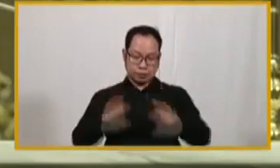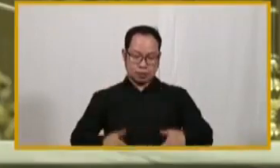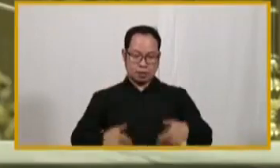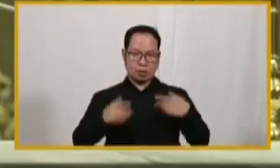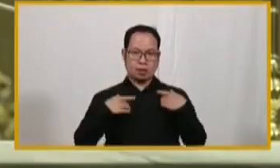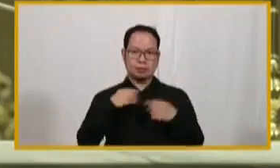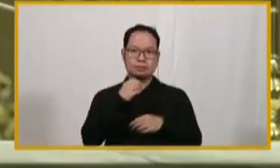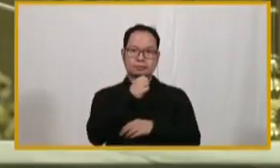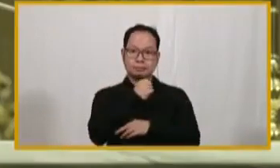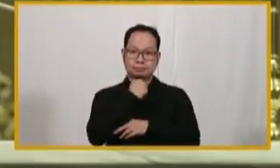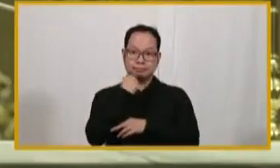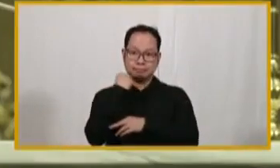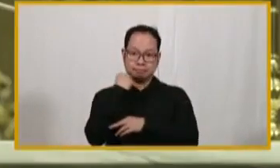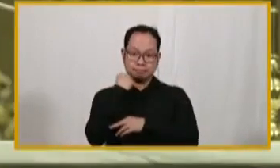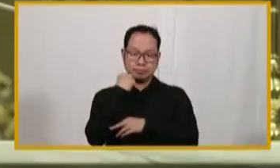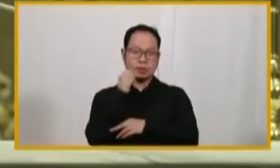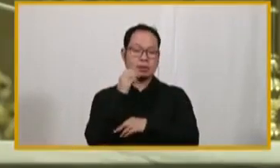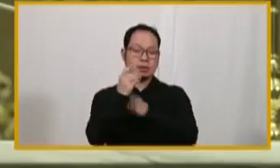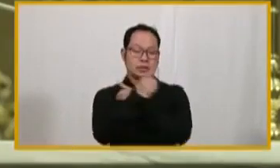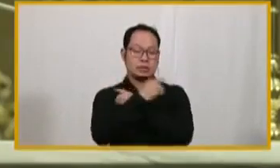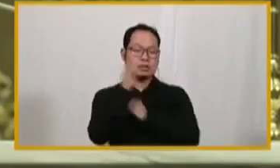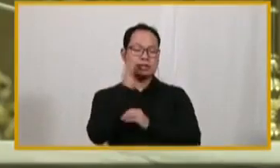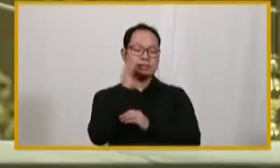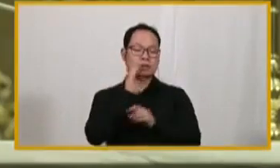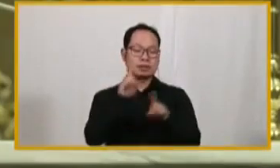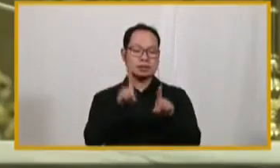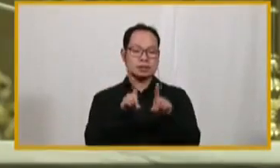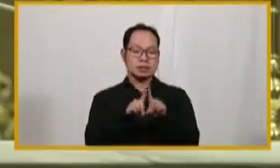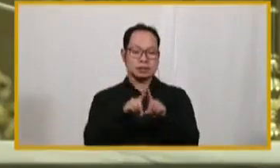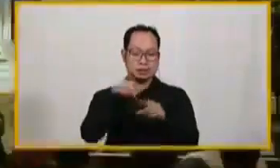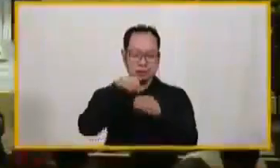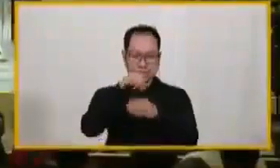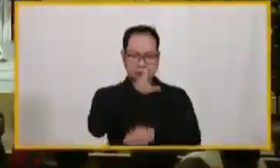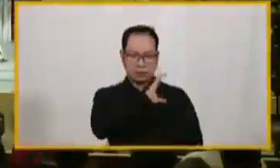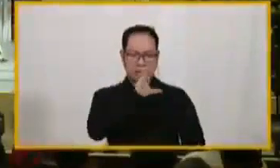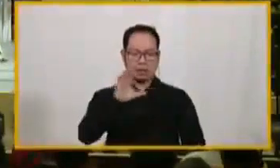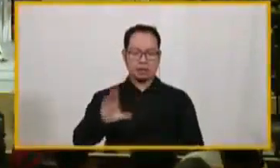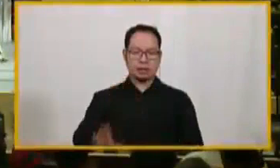seminarians, my dear brothers and sisters in Christ,